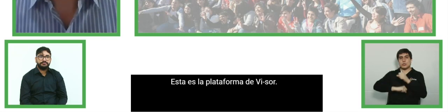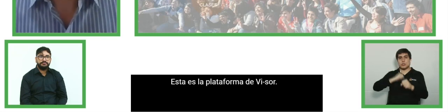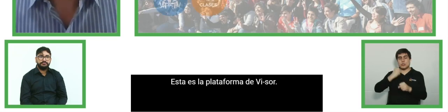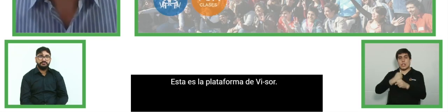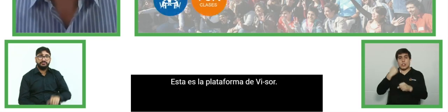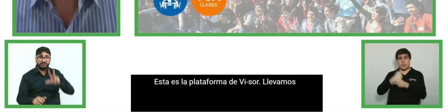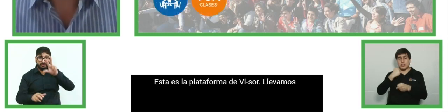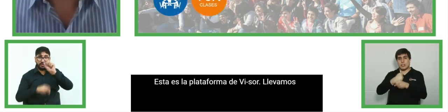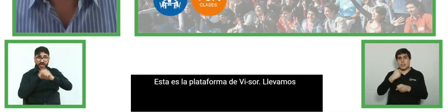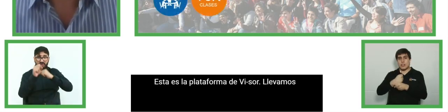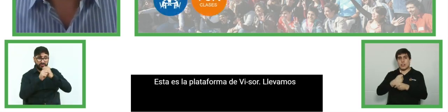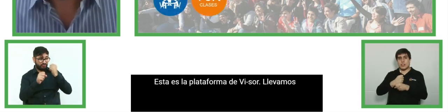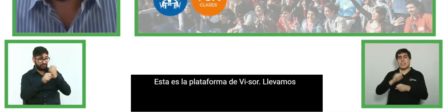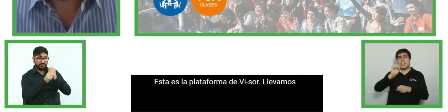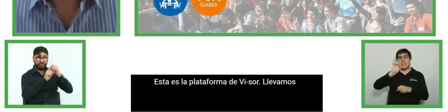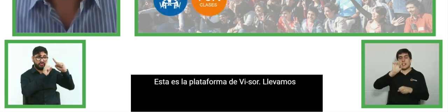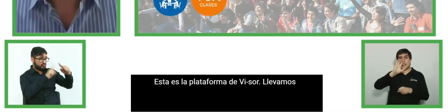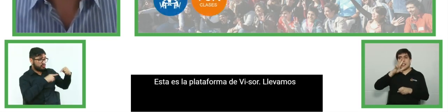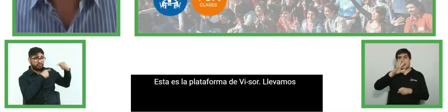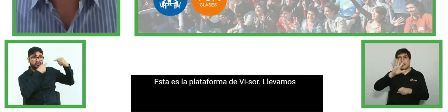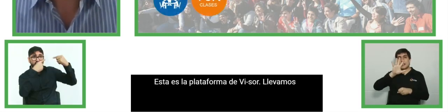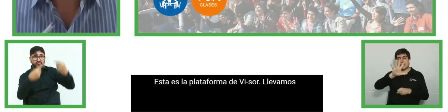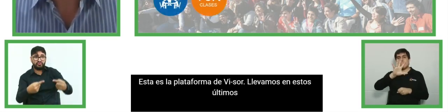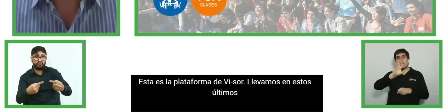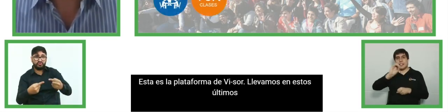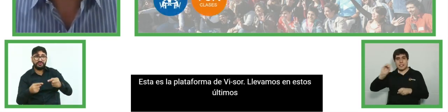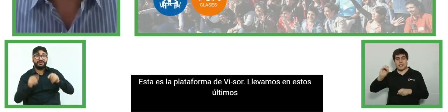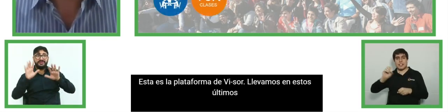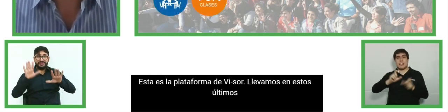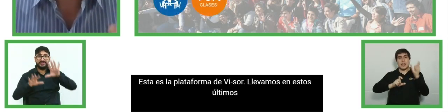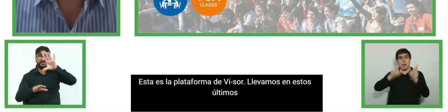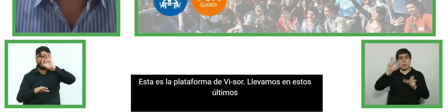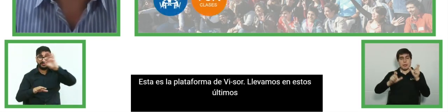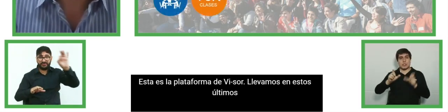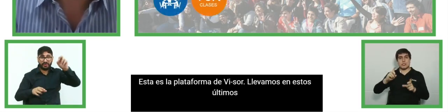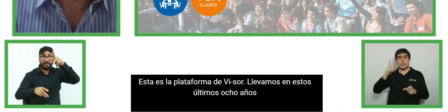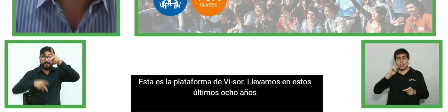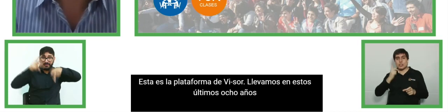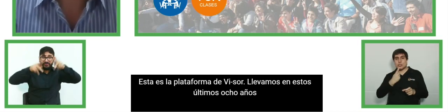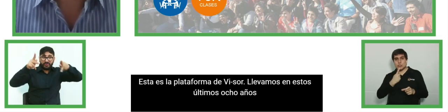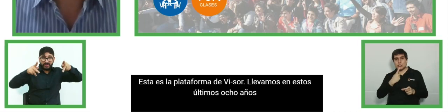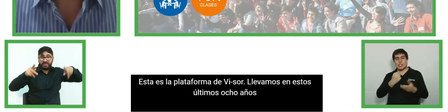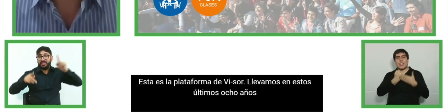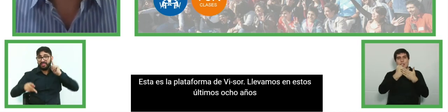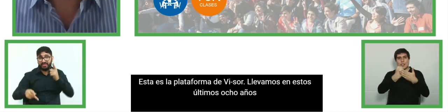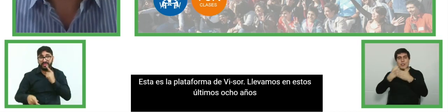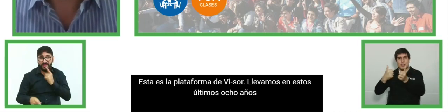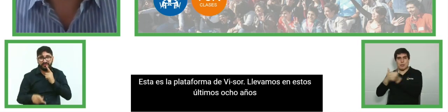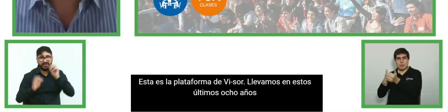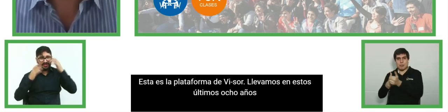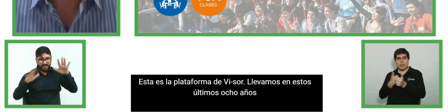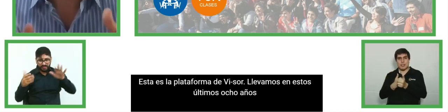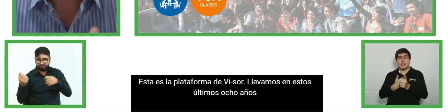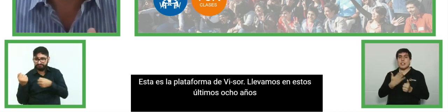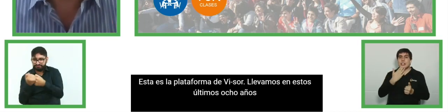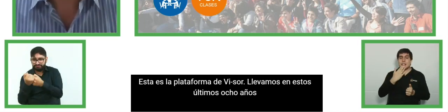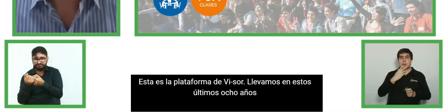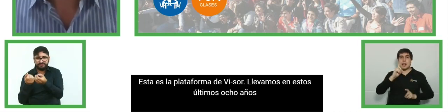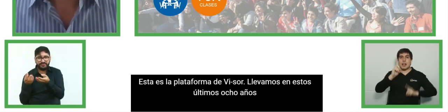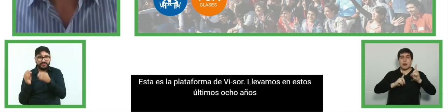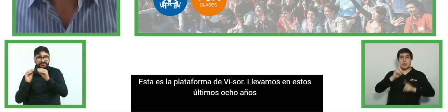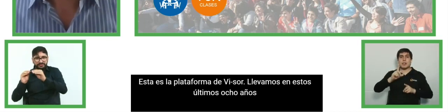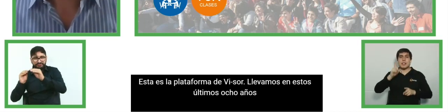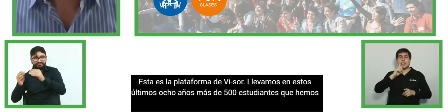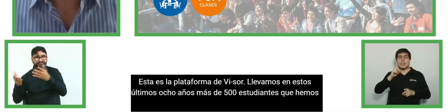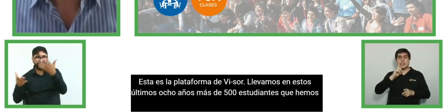students supported with hearing disabilities. We have supported students with physical and visual disabilities. And